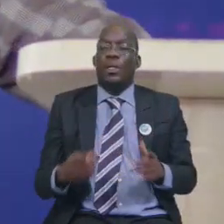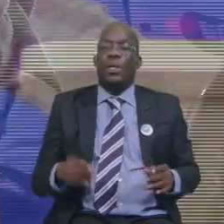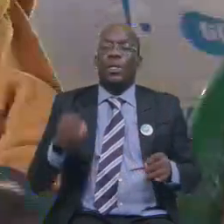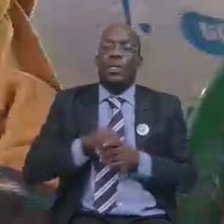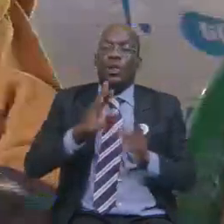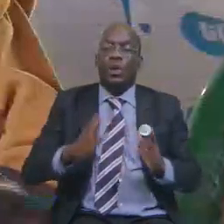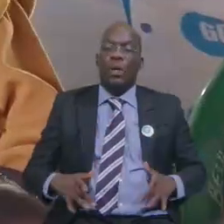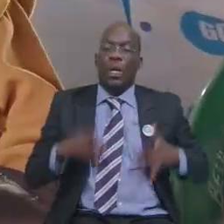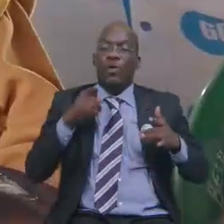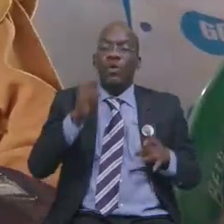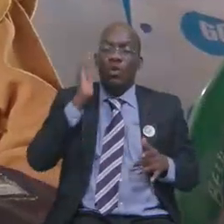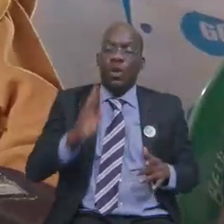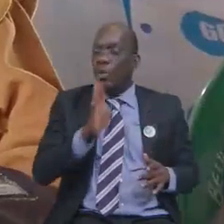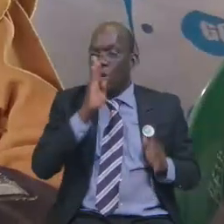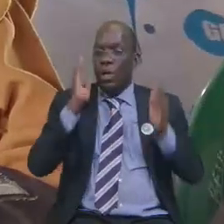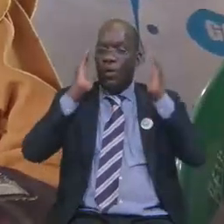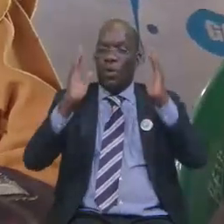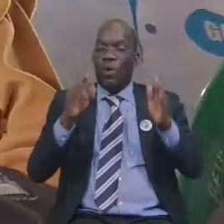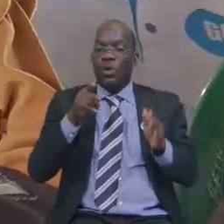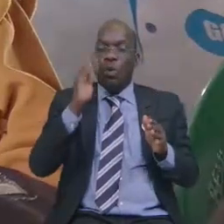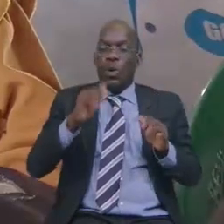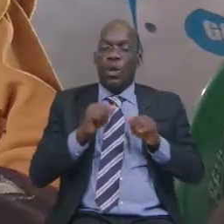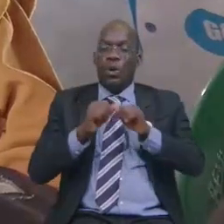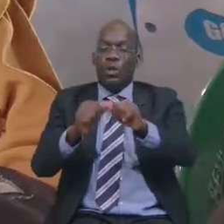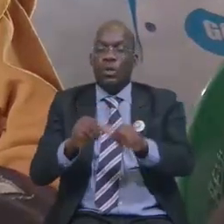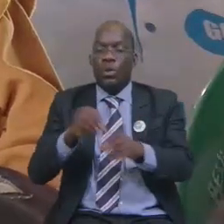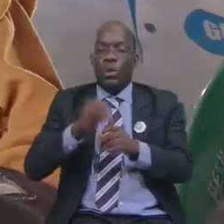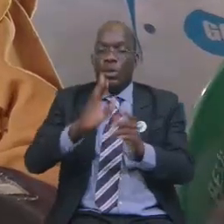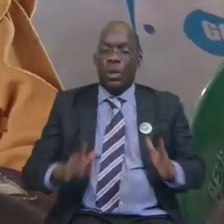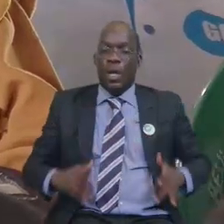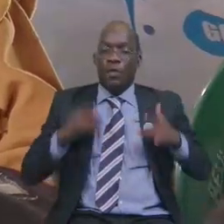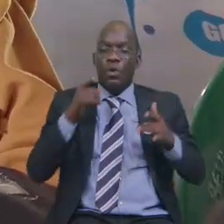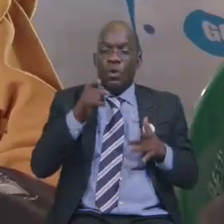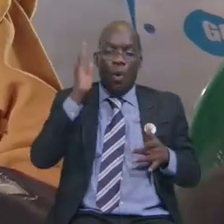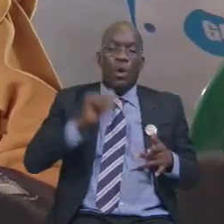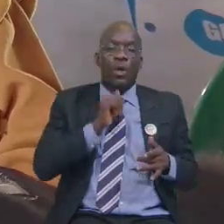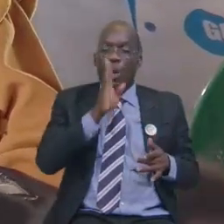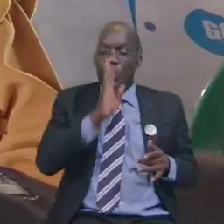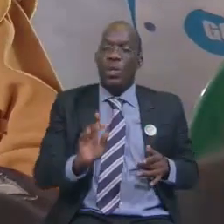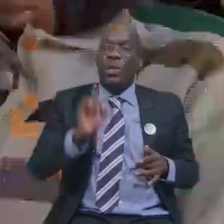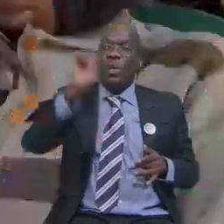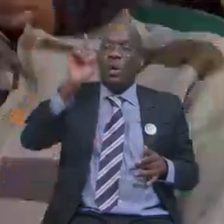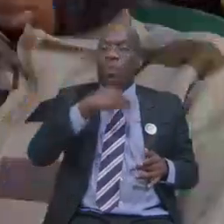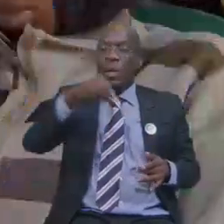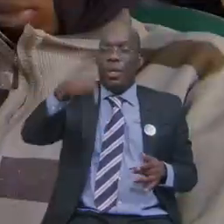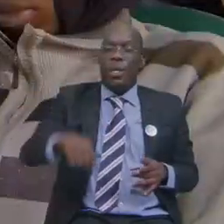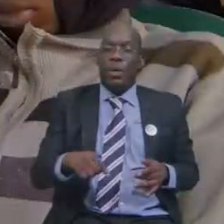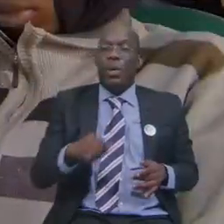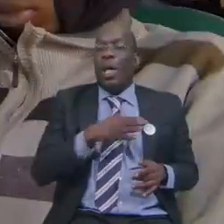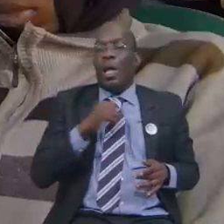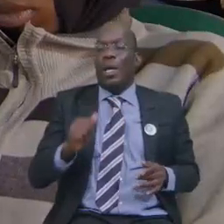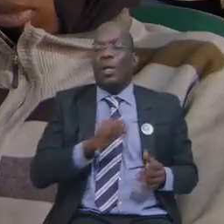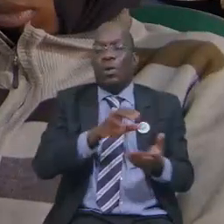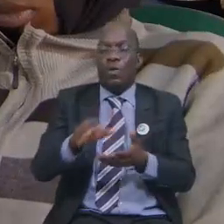will carry on. You will not be up and down, to and fro, that you cannot